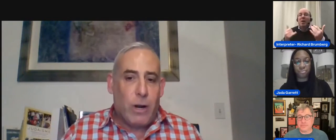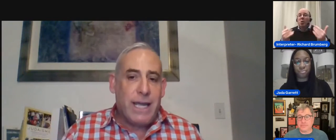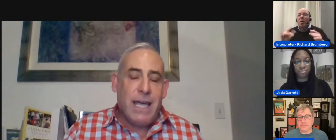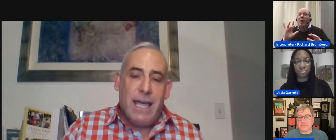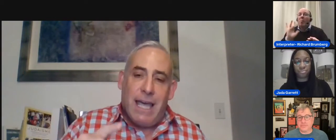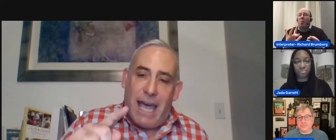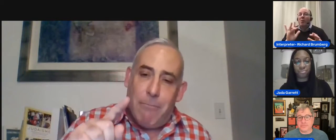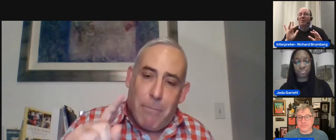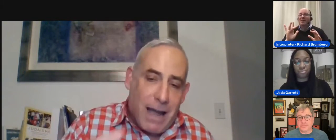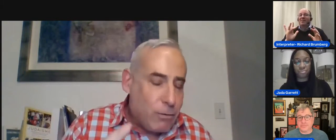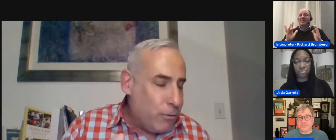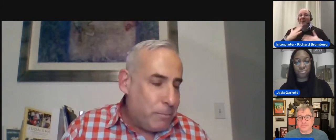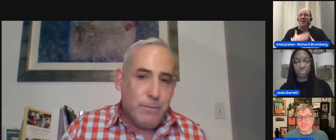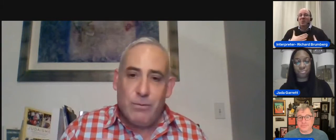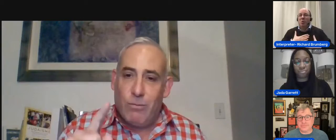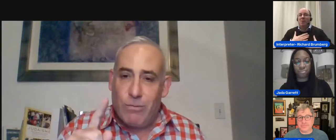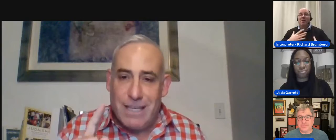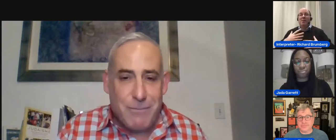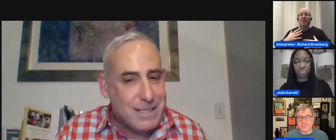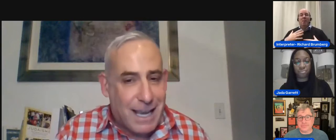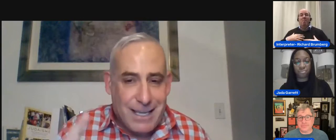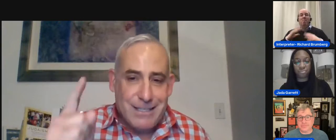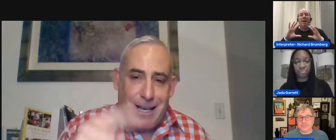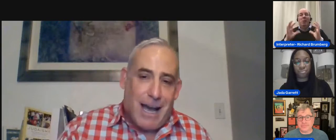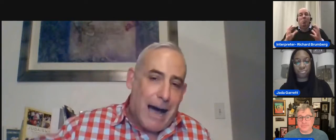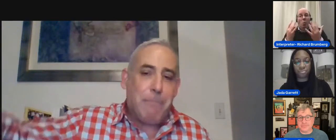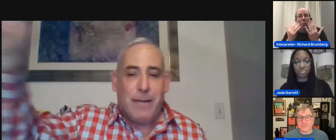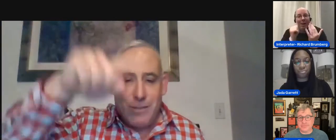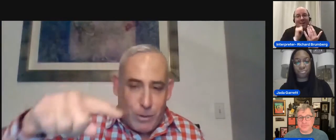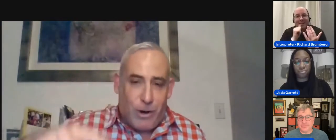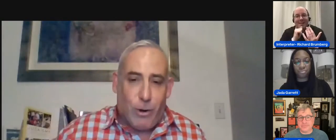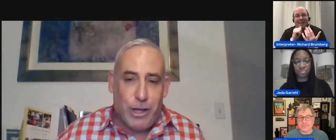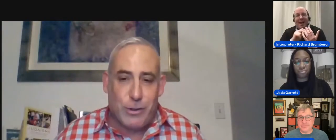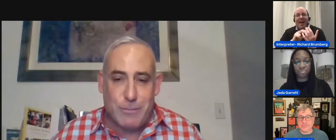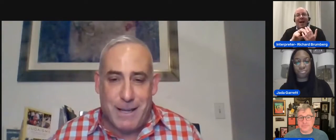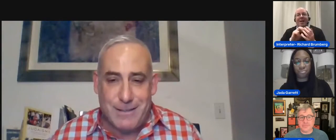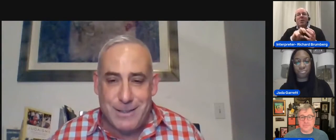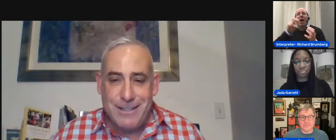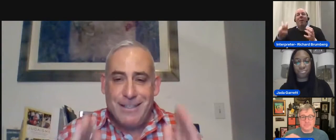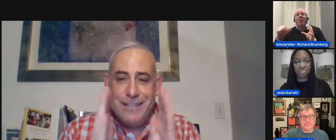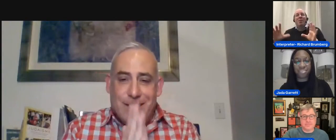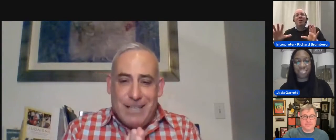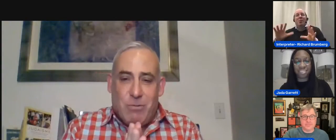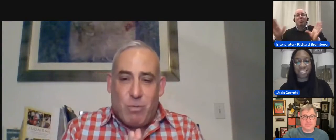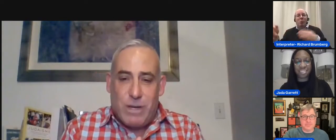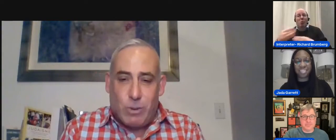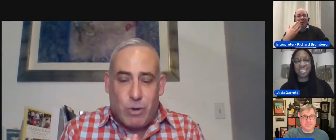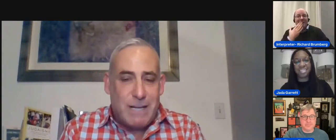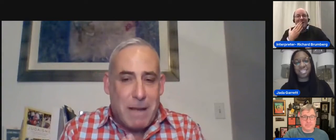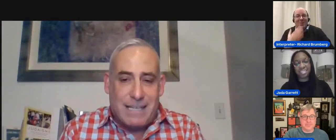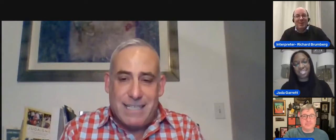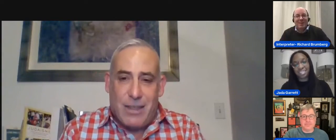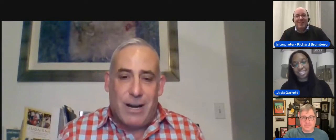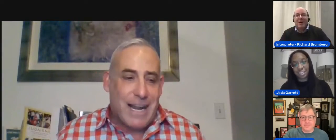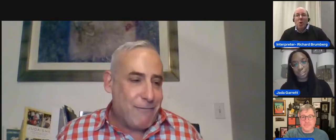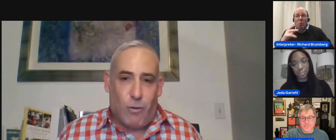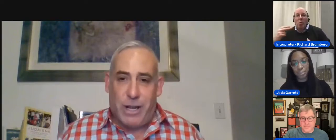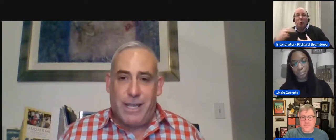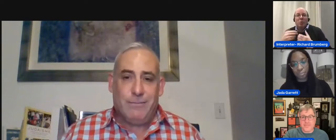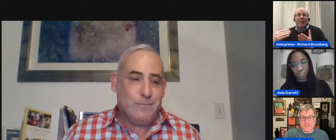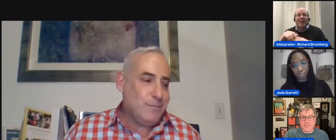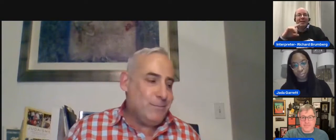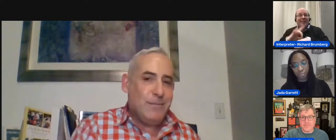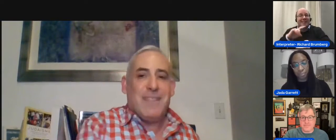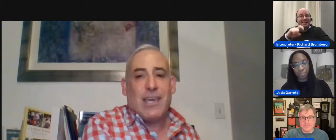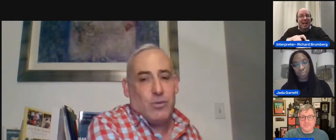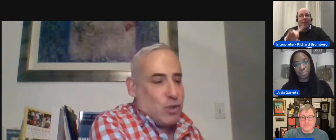and enjoy. And my group, give me a second to hop into a whole other space. We will join back together at